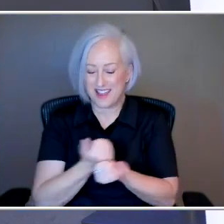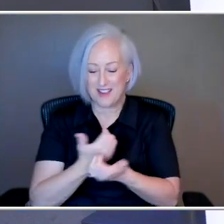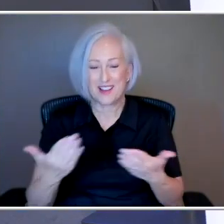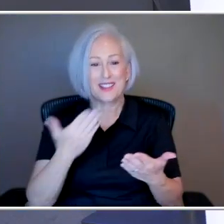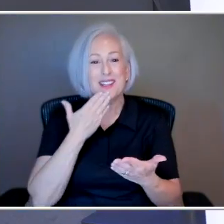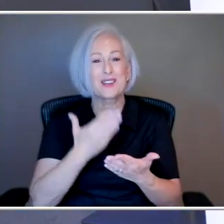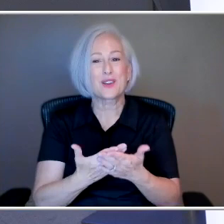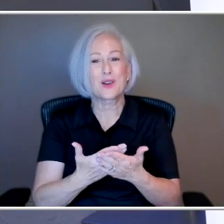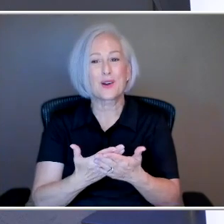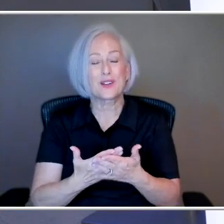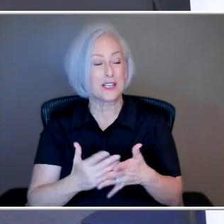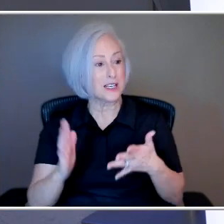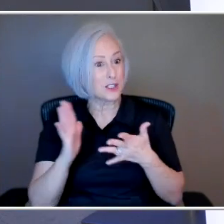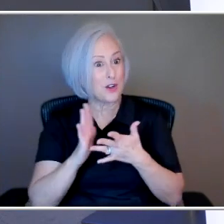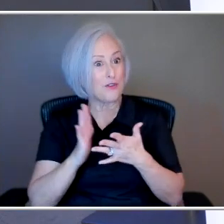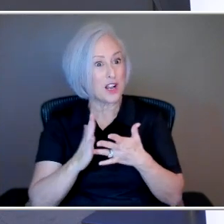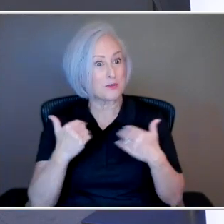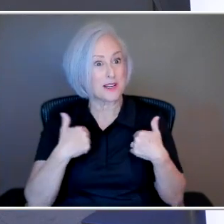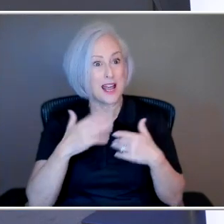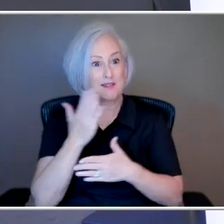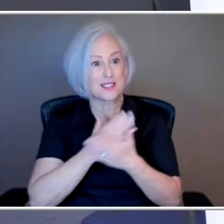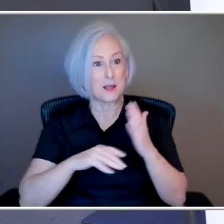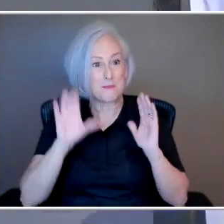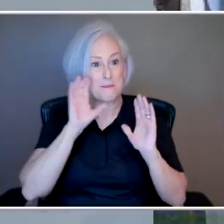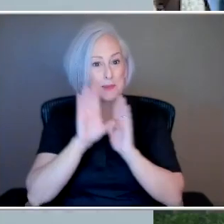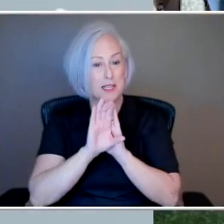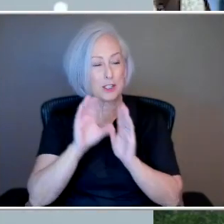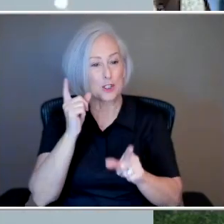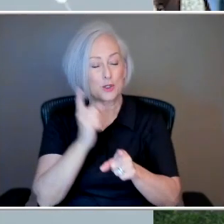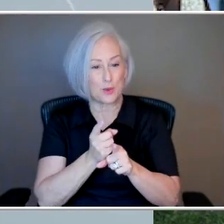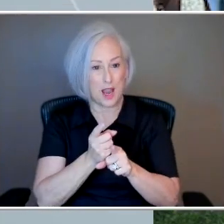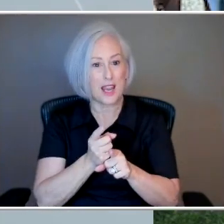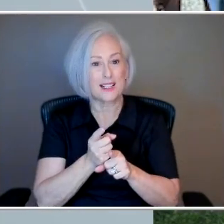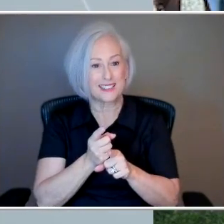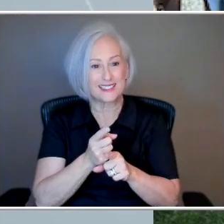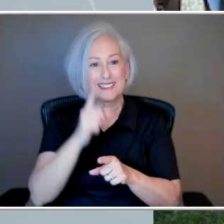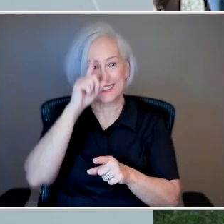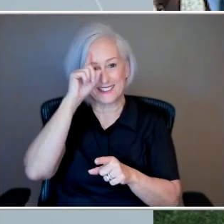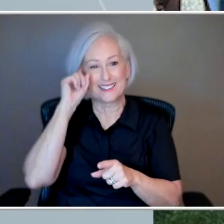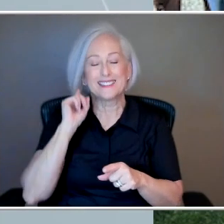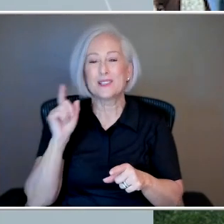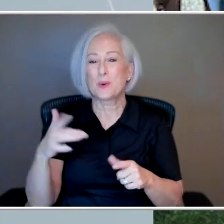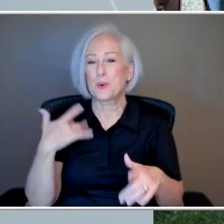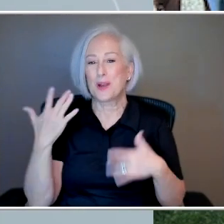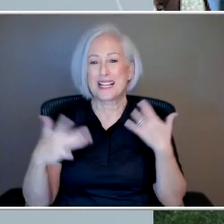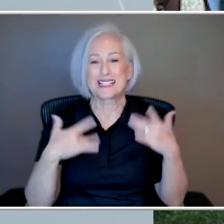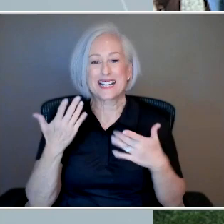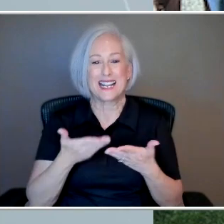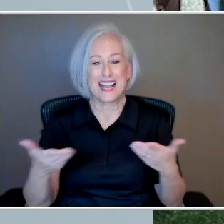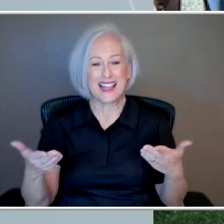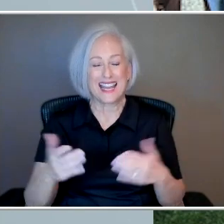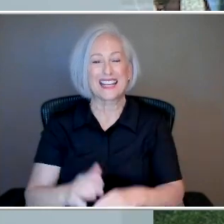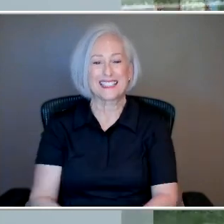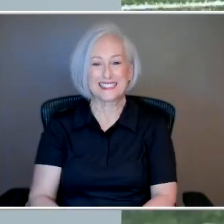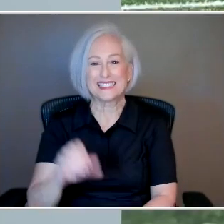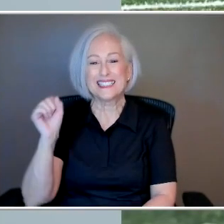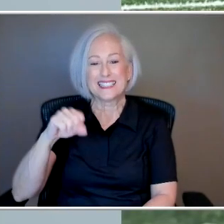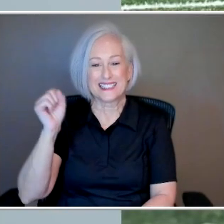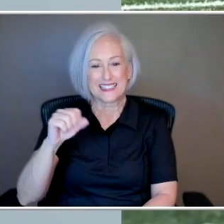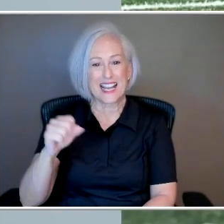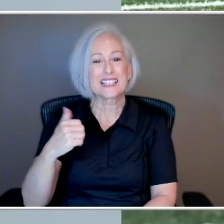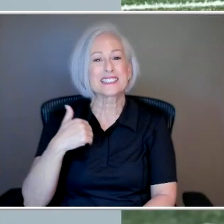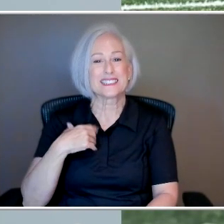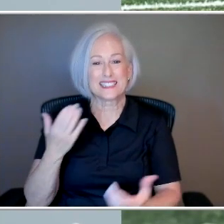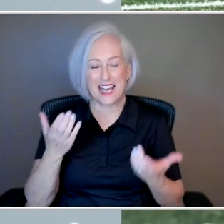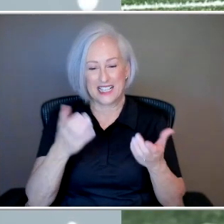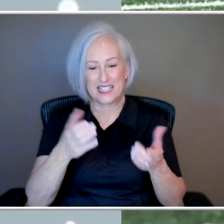right? I think we have some photos of him on the field and doing his thing. That must have been a really exciting time. It sure was, sure was. I had a chance to go, as you see there, I